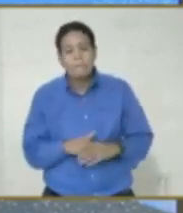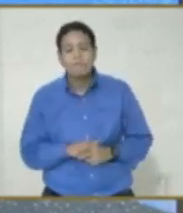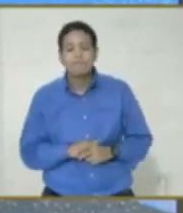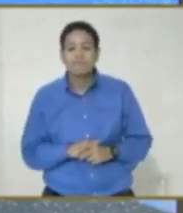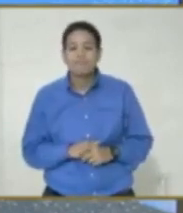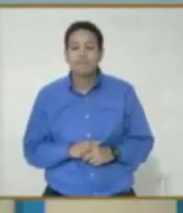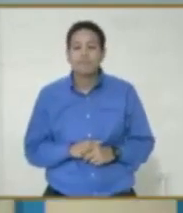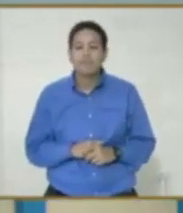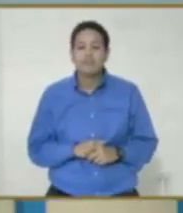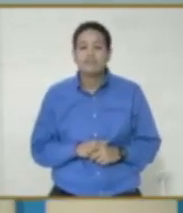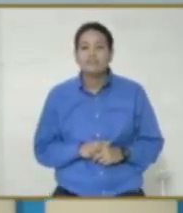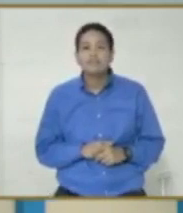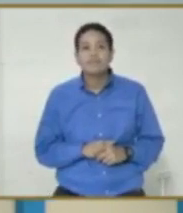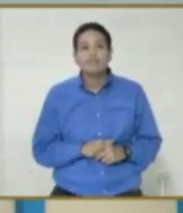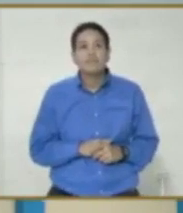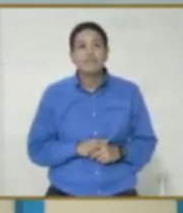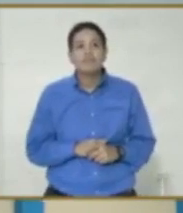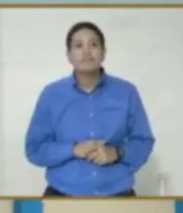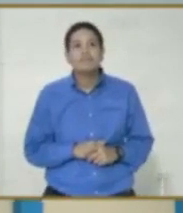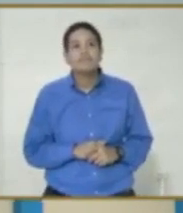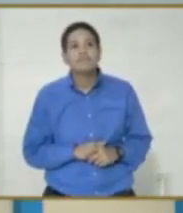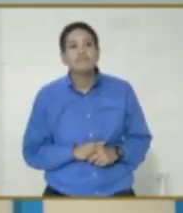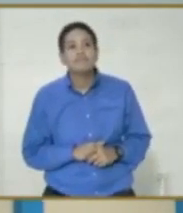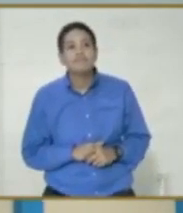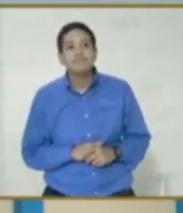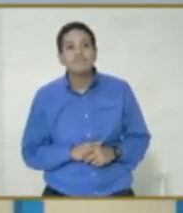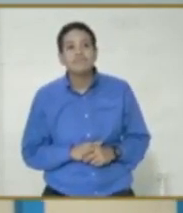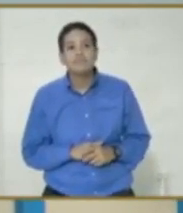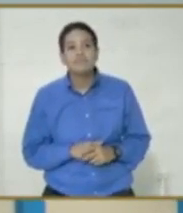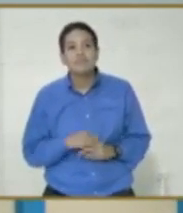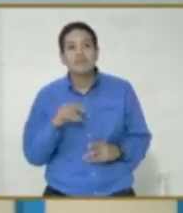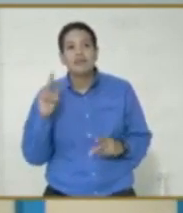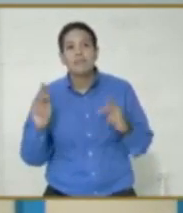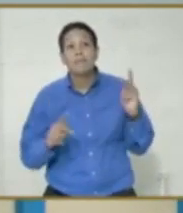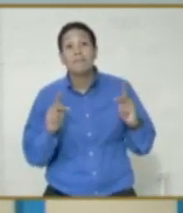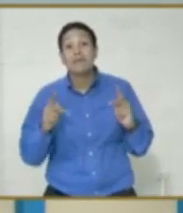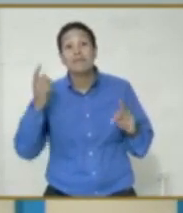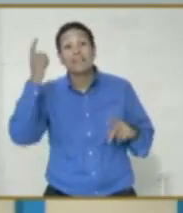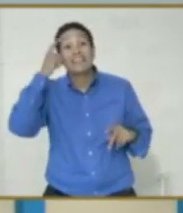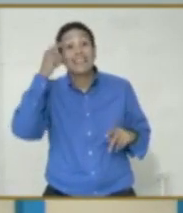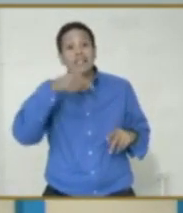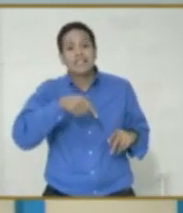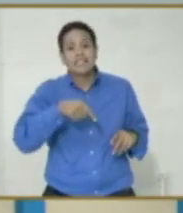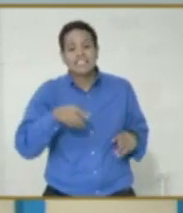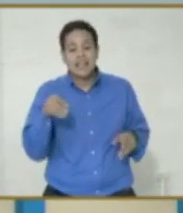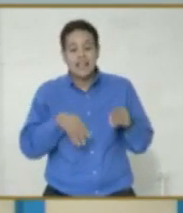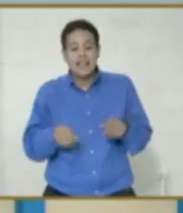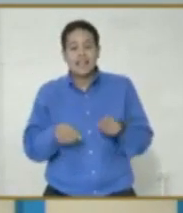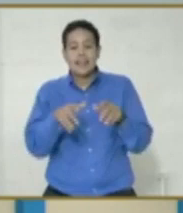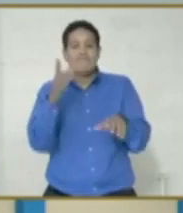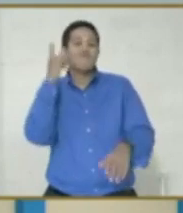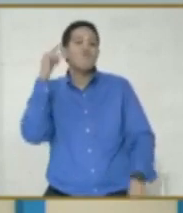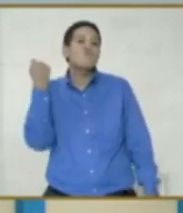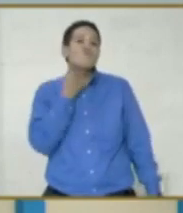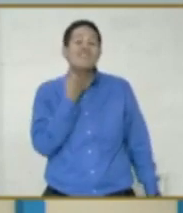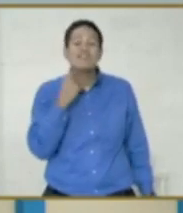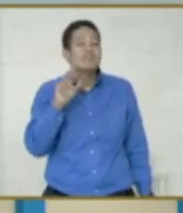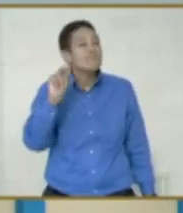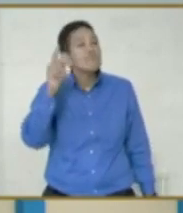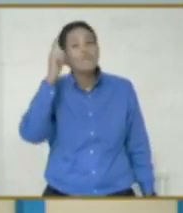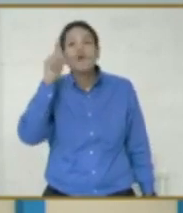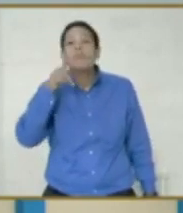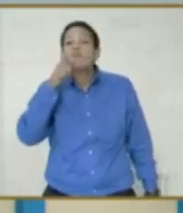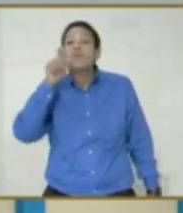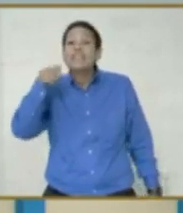tendency that people think it's for the greedy. It's really for the needy. Because some of the persons that have been calling